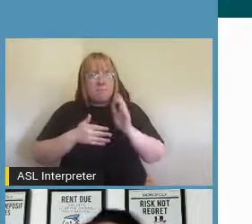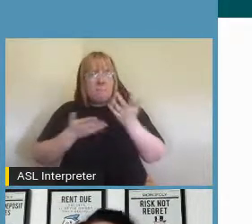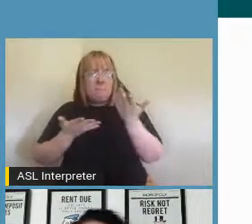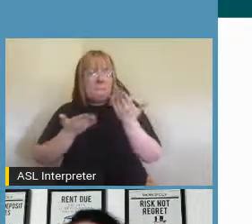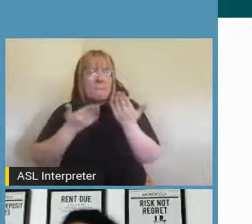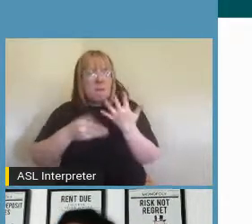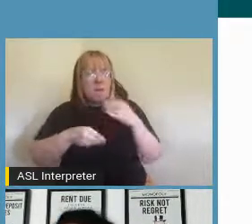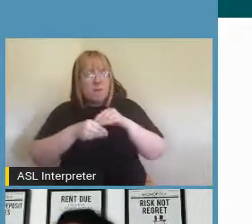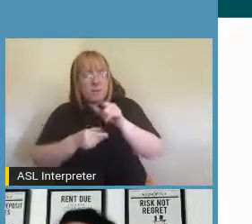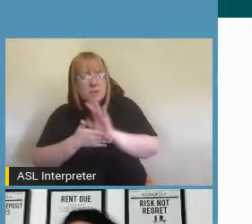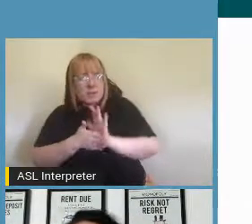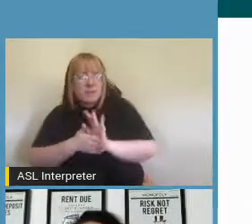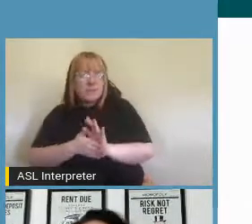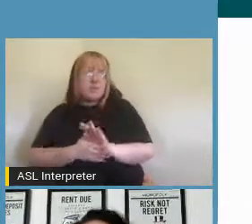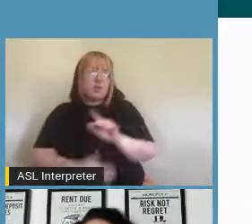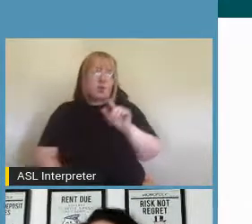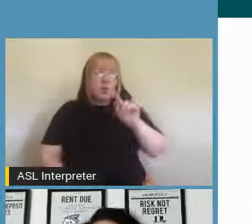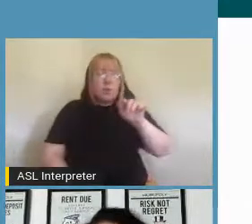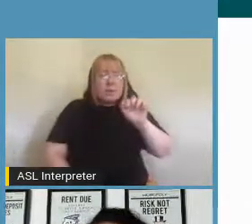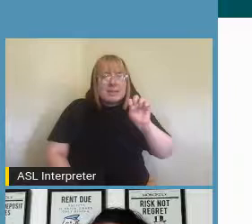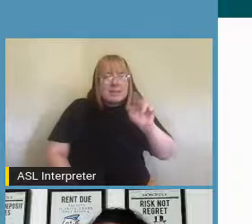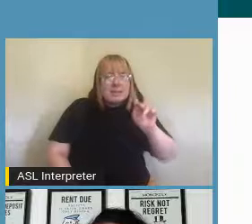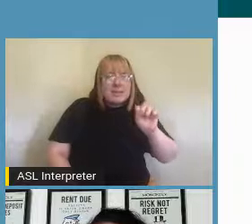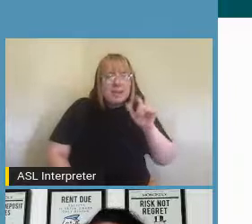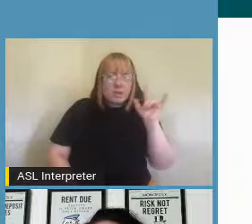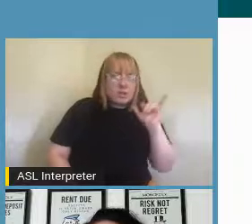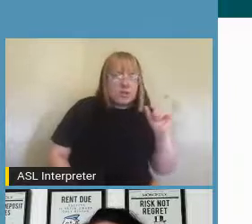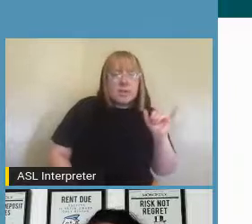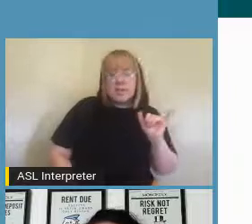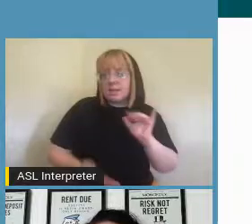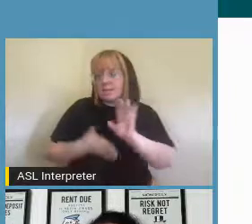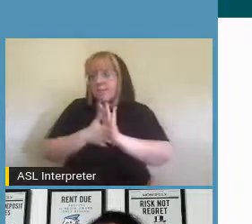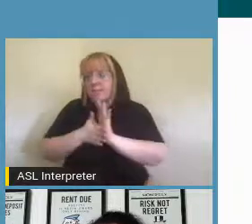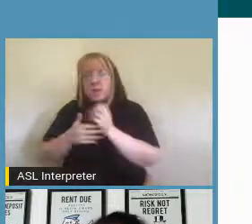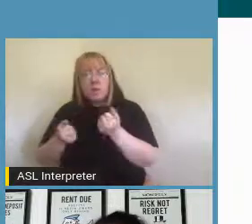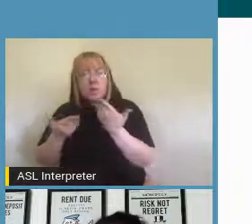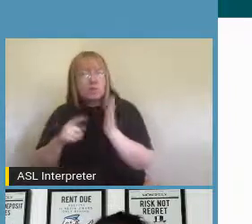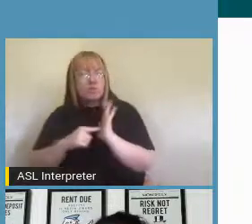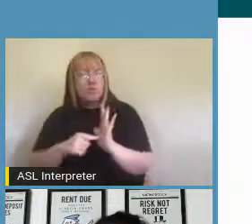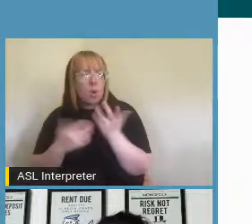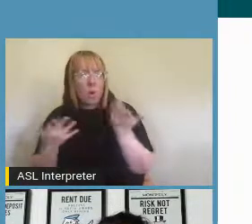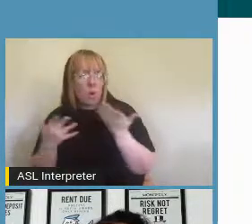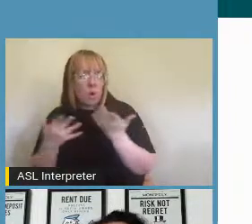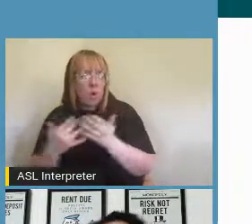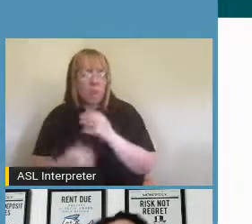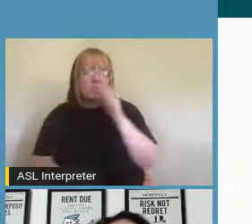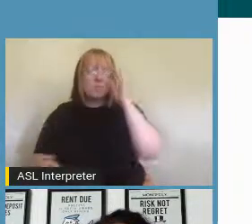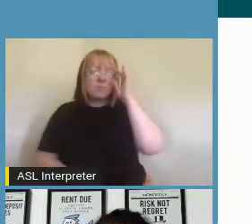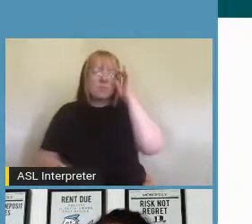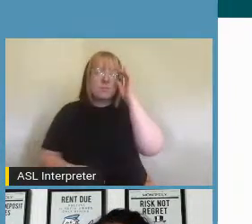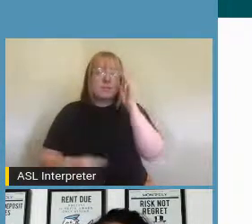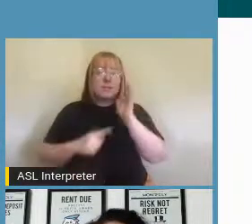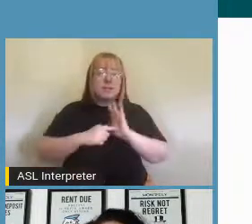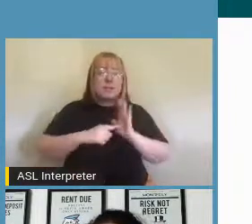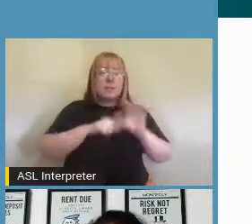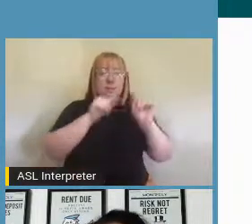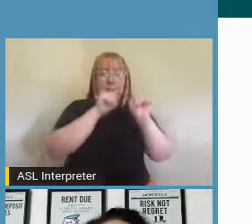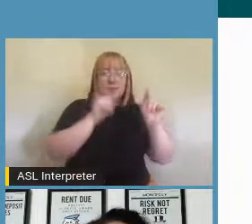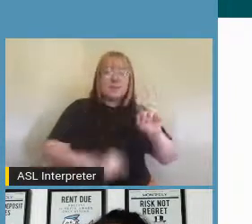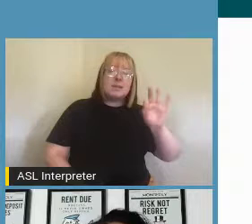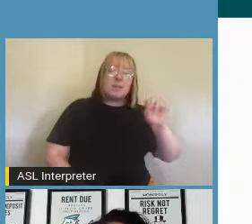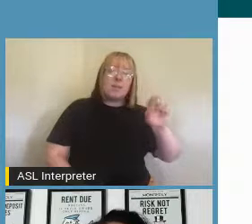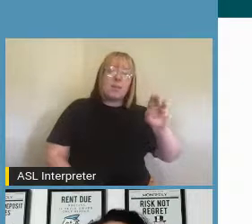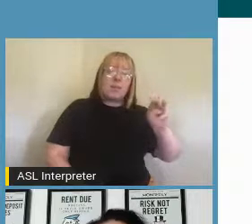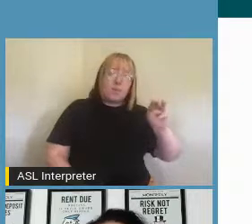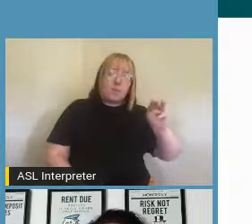specific tasks? What do we want this video to convey? This is just an example of a template form that we